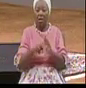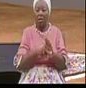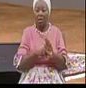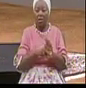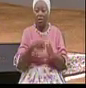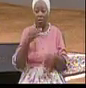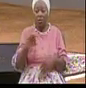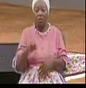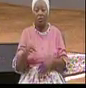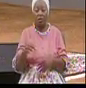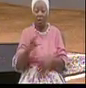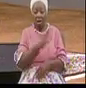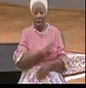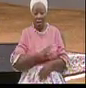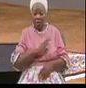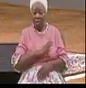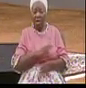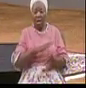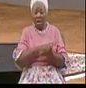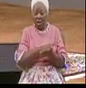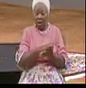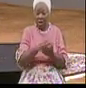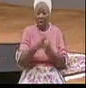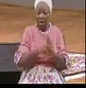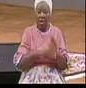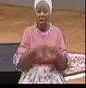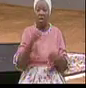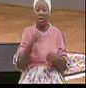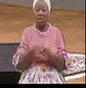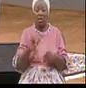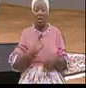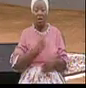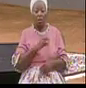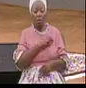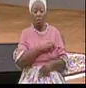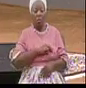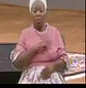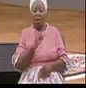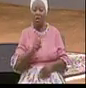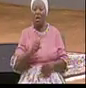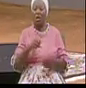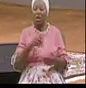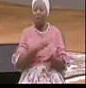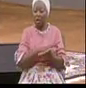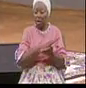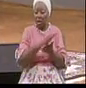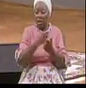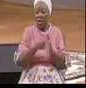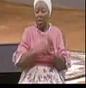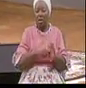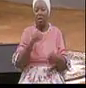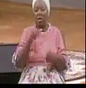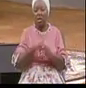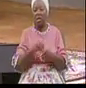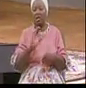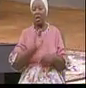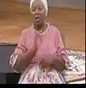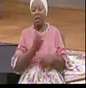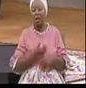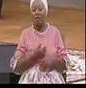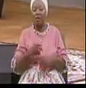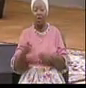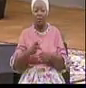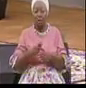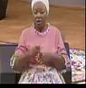of character. Cleanness in our morals. Cleanness in our